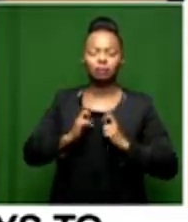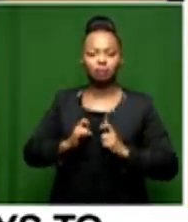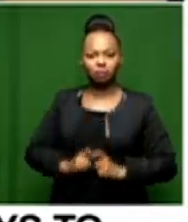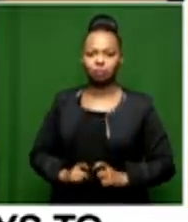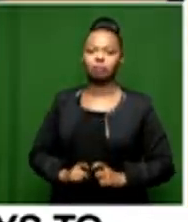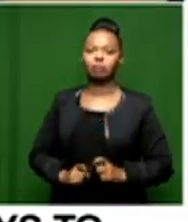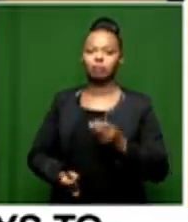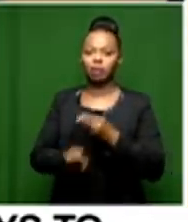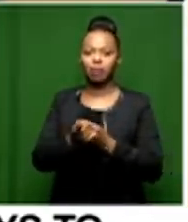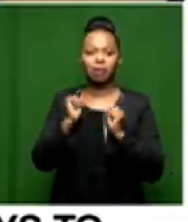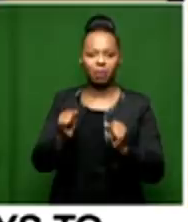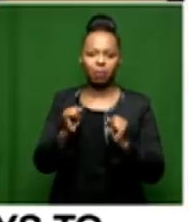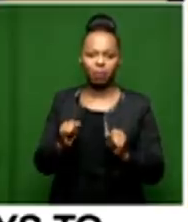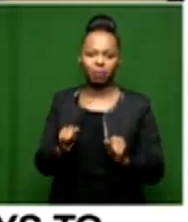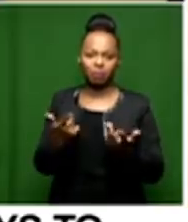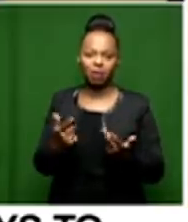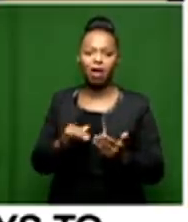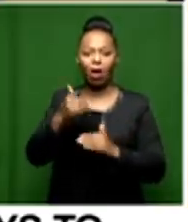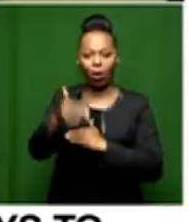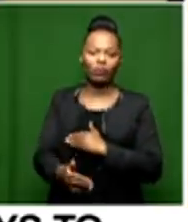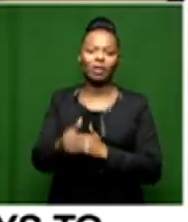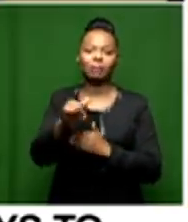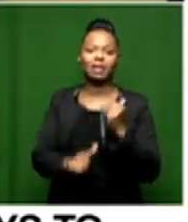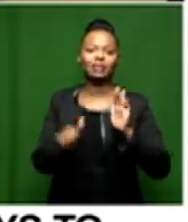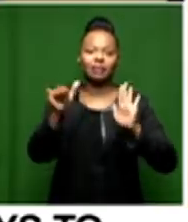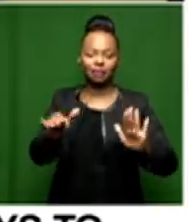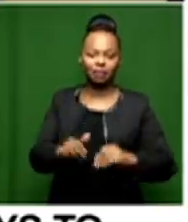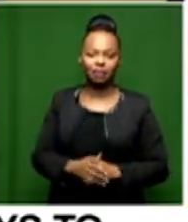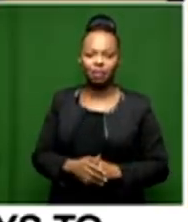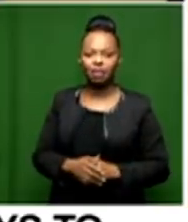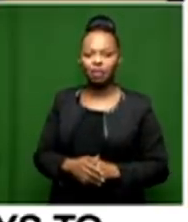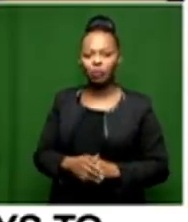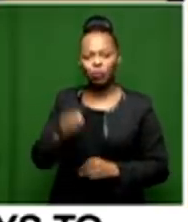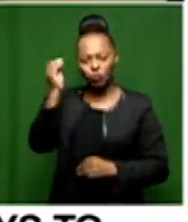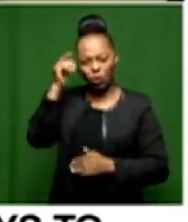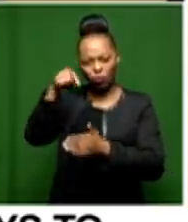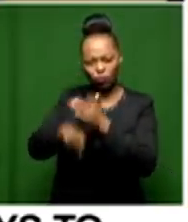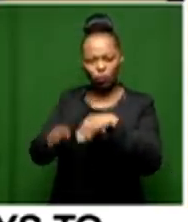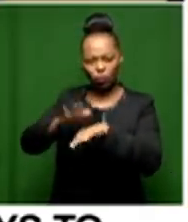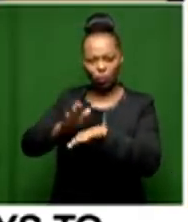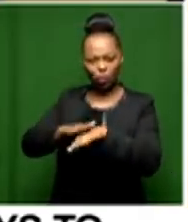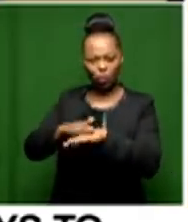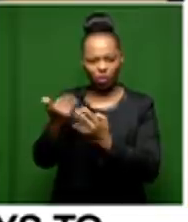of. I mean, do we know any more about this than when we spoke last time?